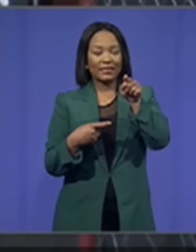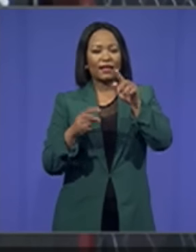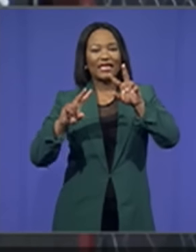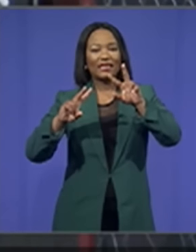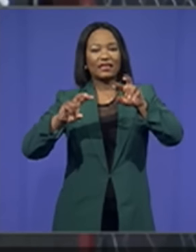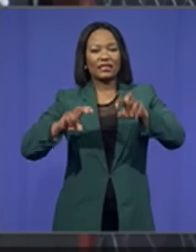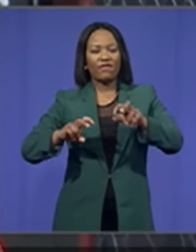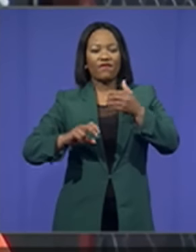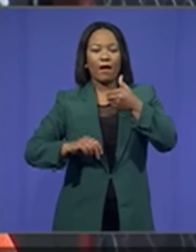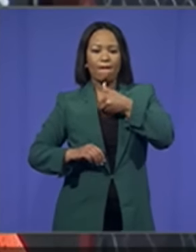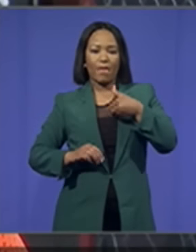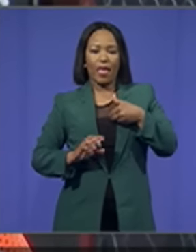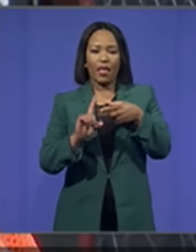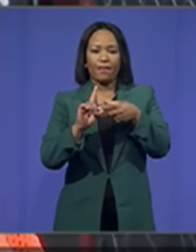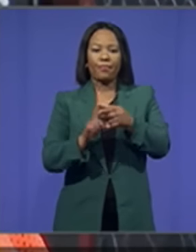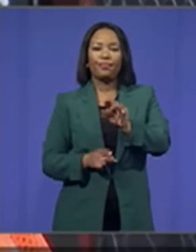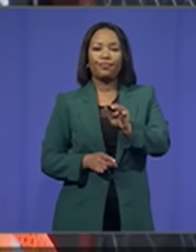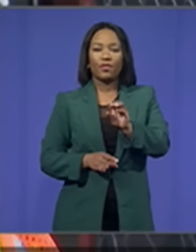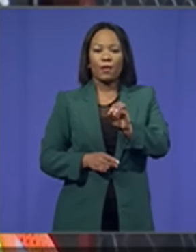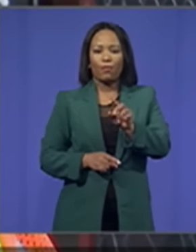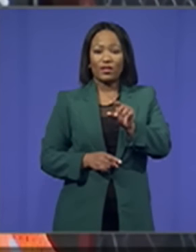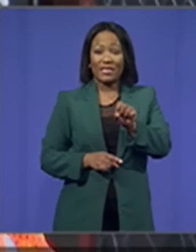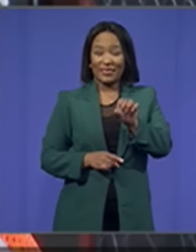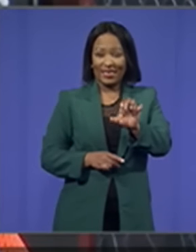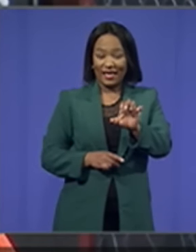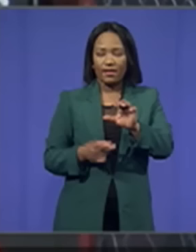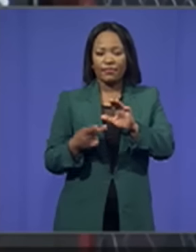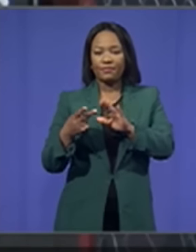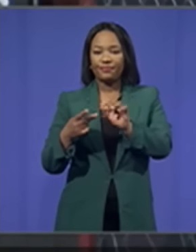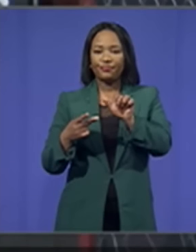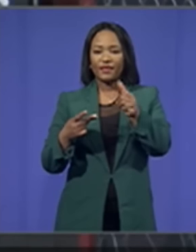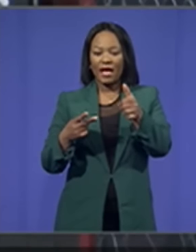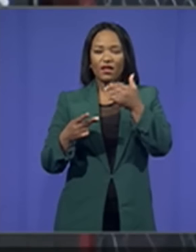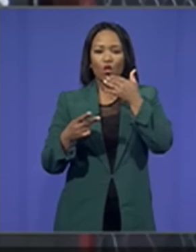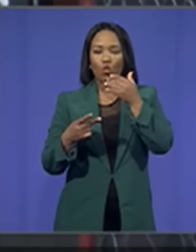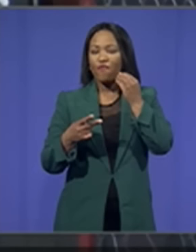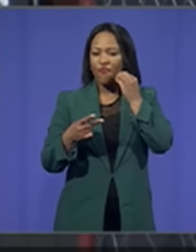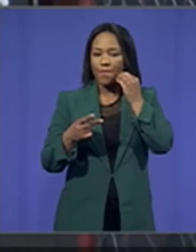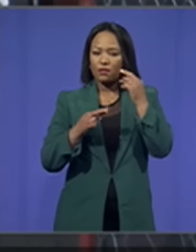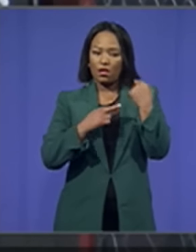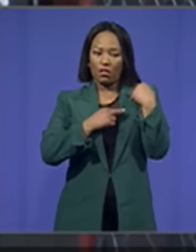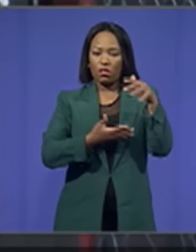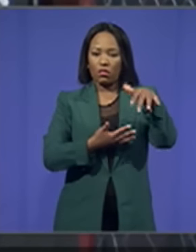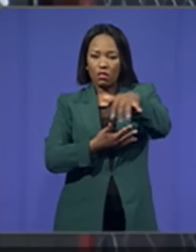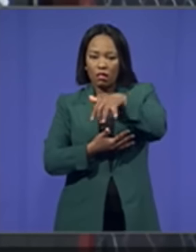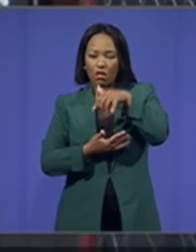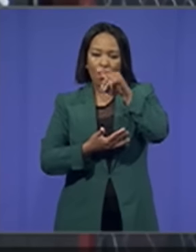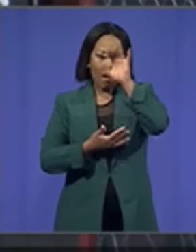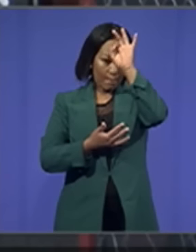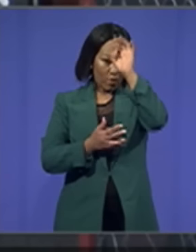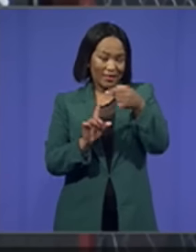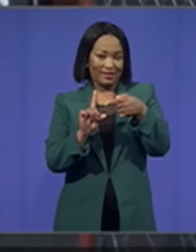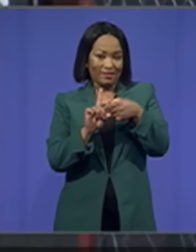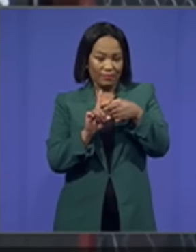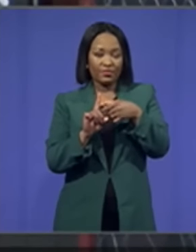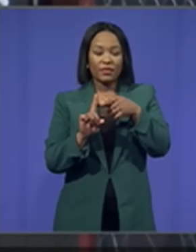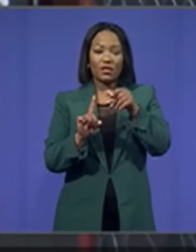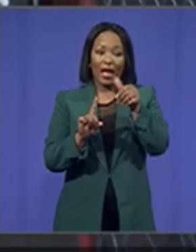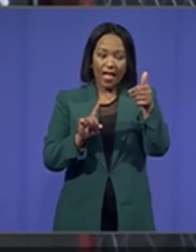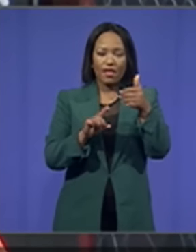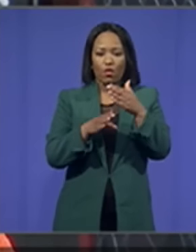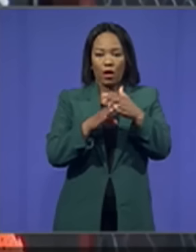mme Modise, General Modise le eno wa ba atile wa intelligence mme mama Khele le bana ba sebetsang ka dikoloi